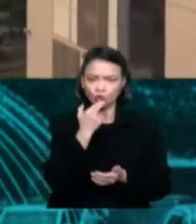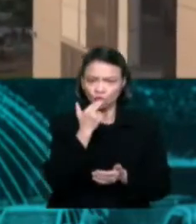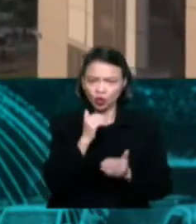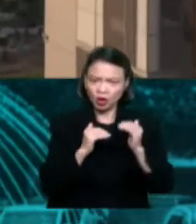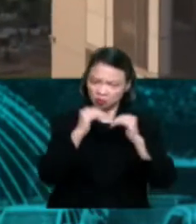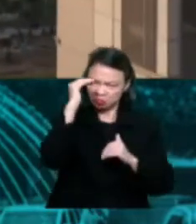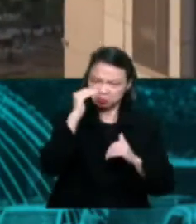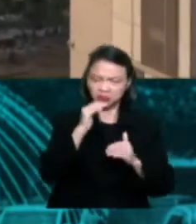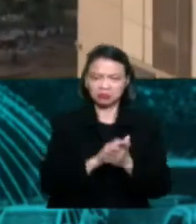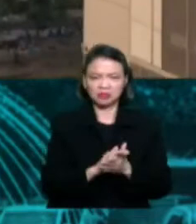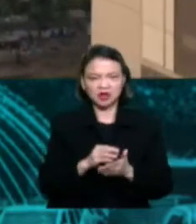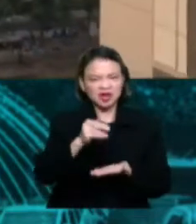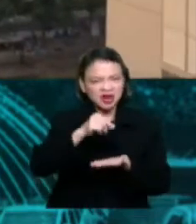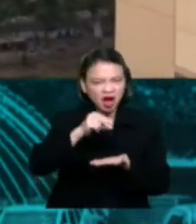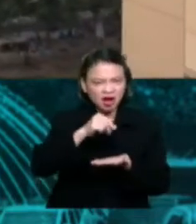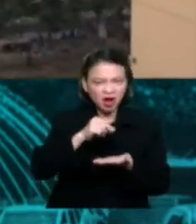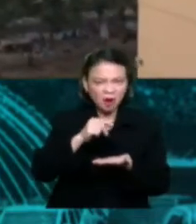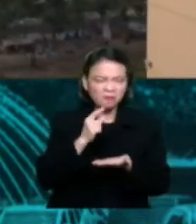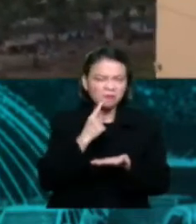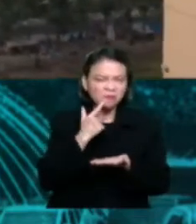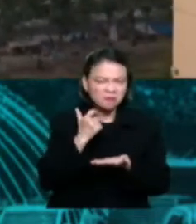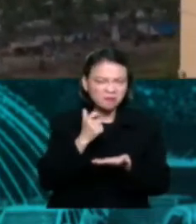This can be regulated.